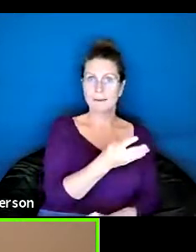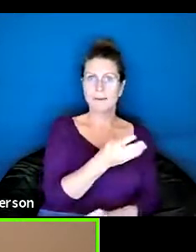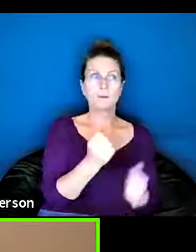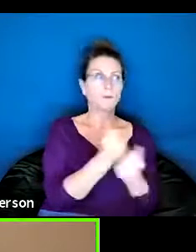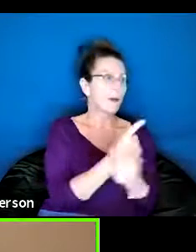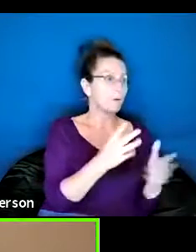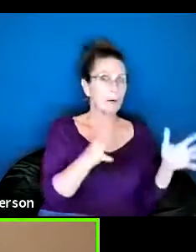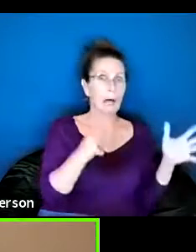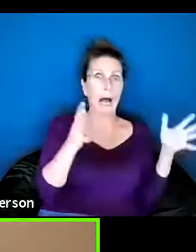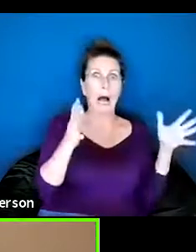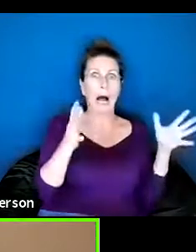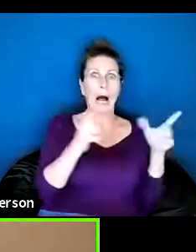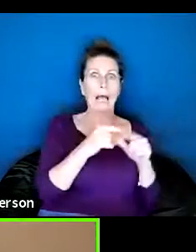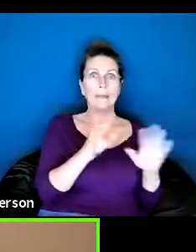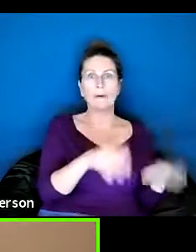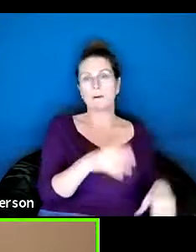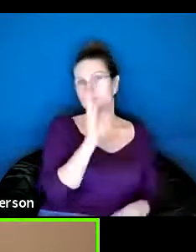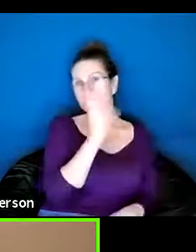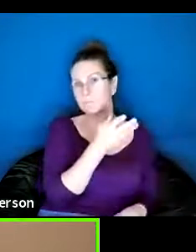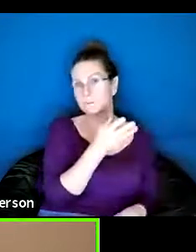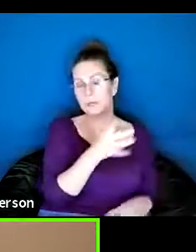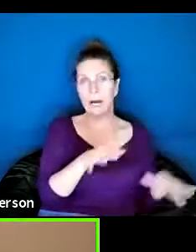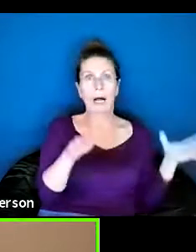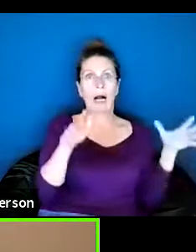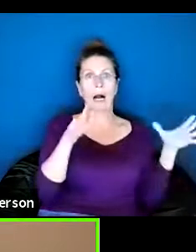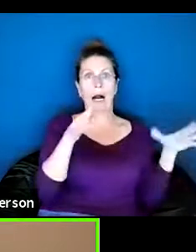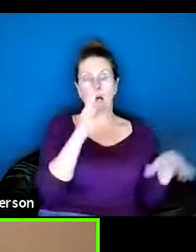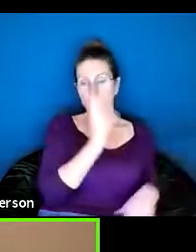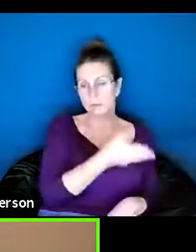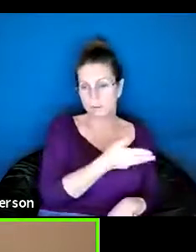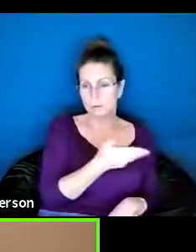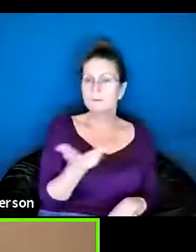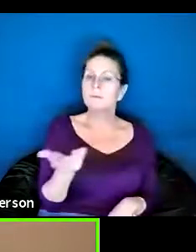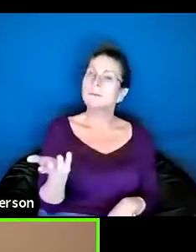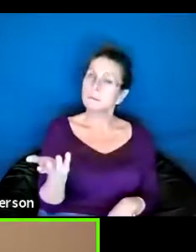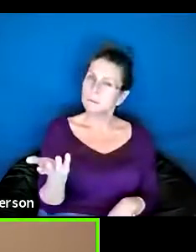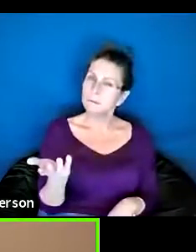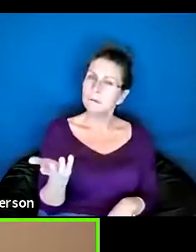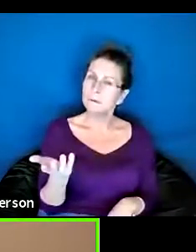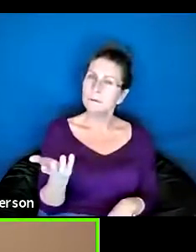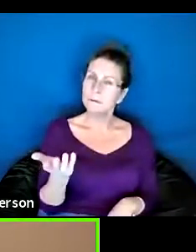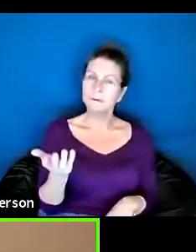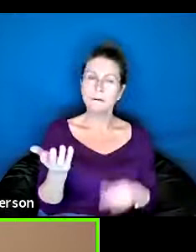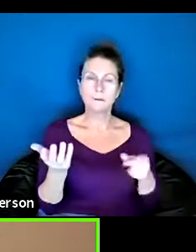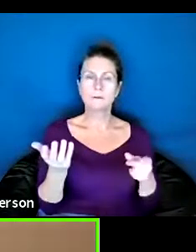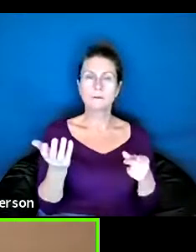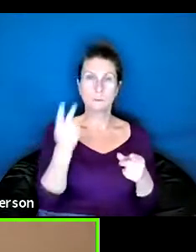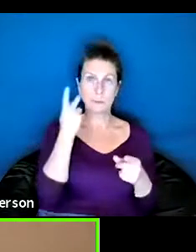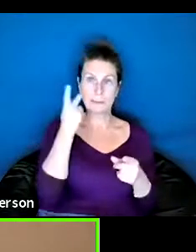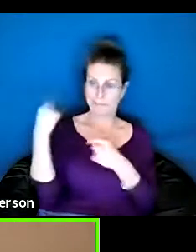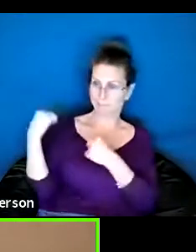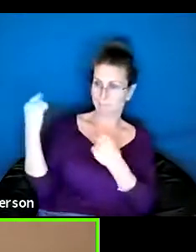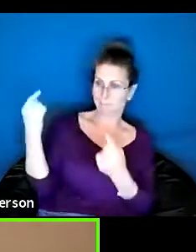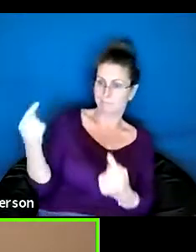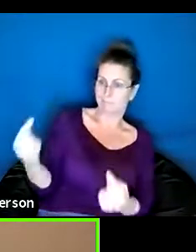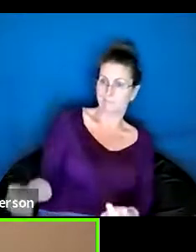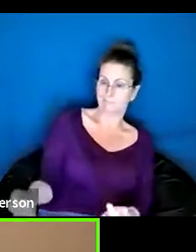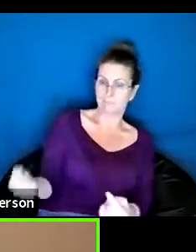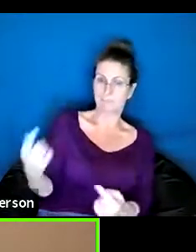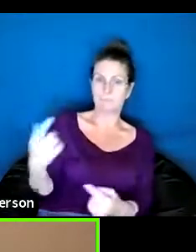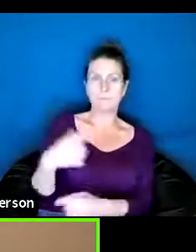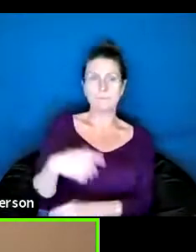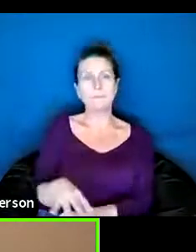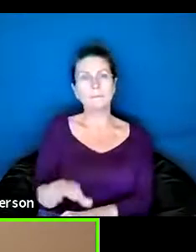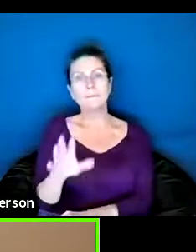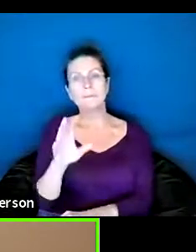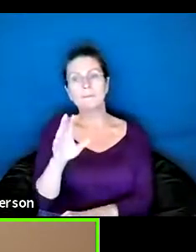issue from pandemic preparedness and relevant to the present day. Tedros often talks about the